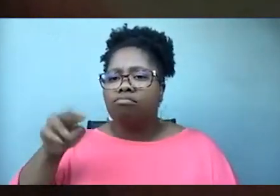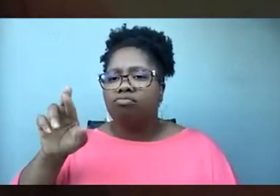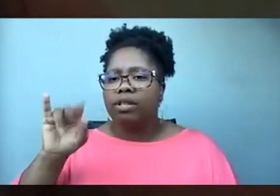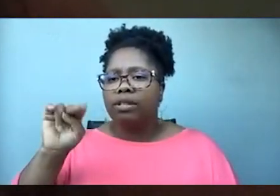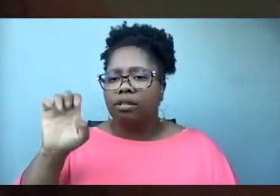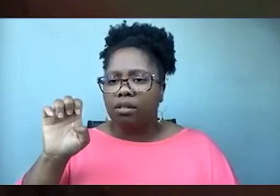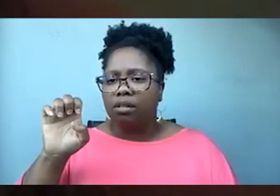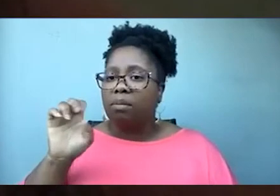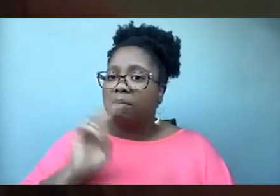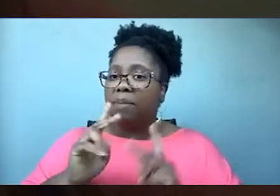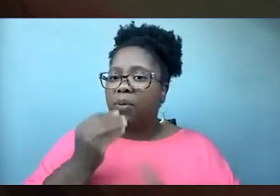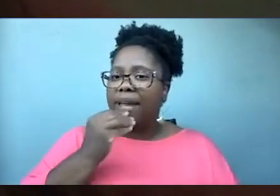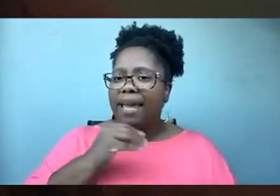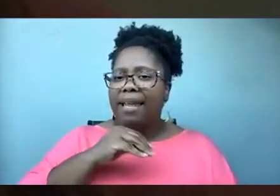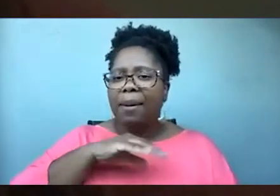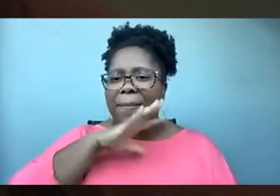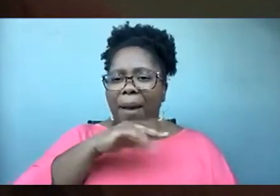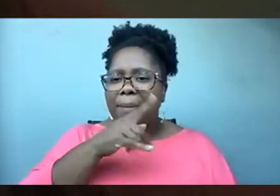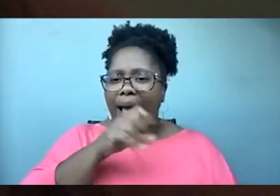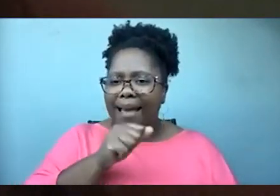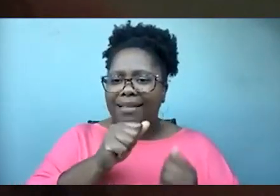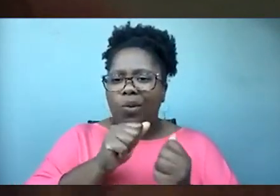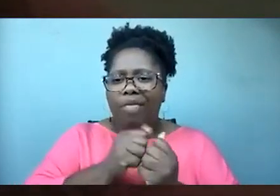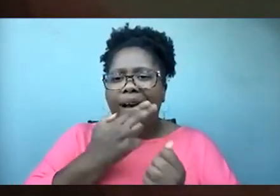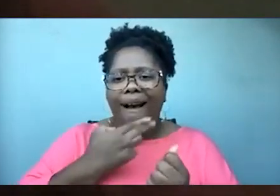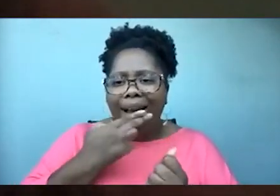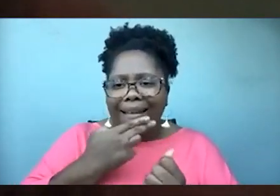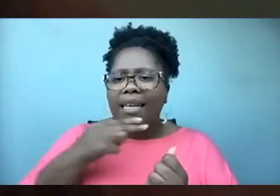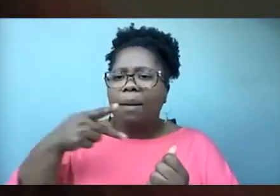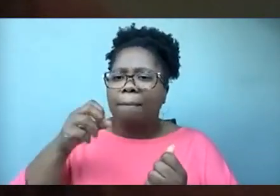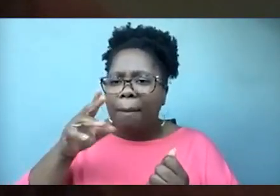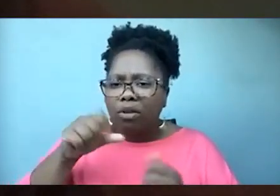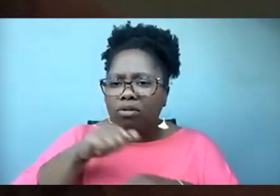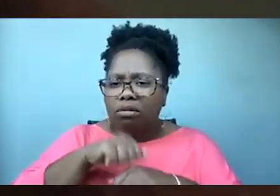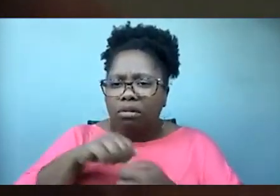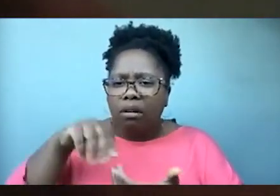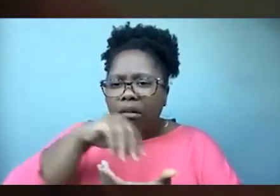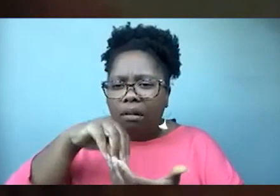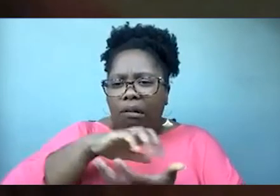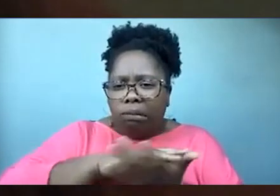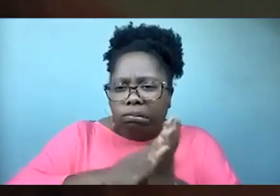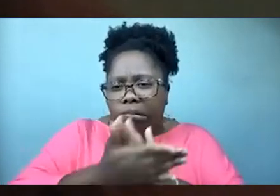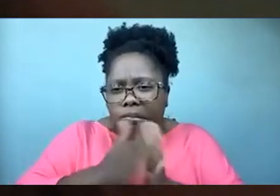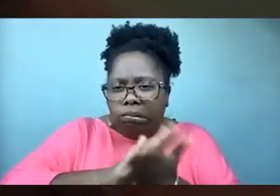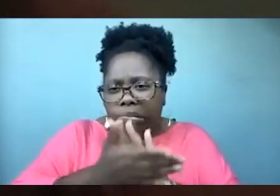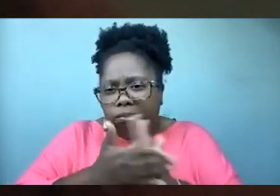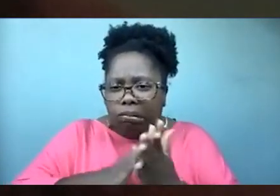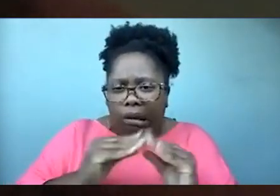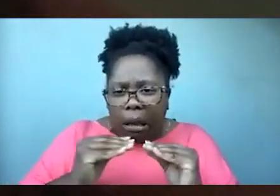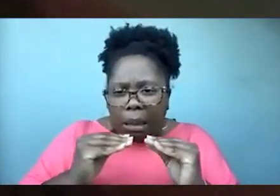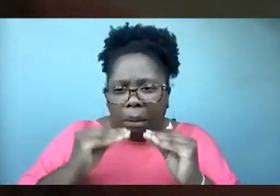sobbing and wondering what kind of world do we live in? And at that point, I decided,